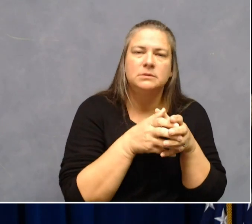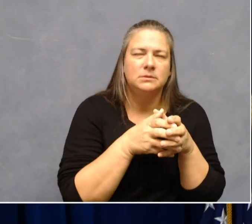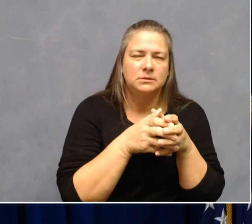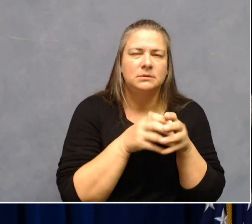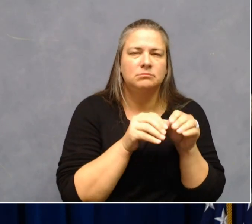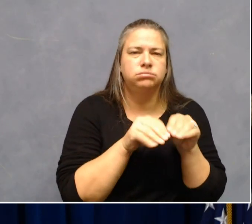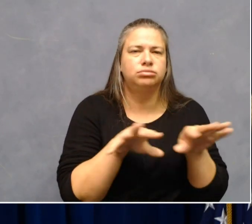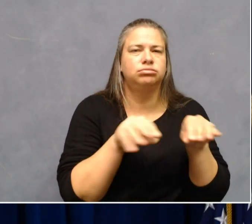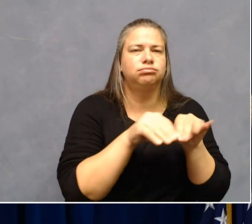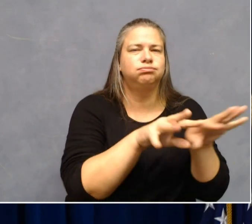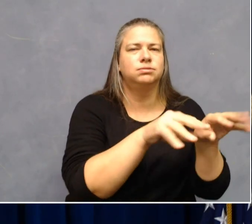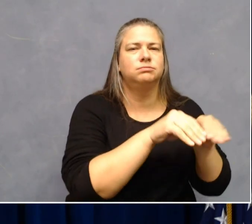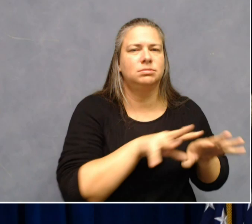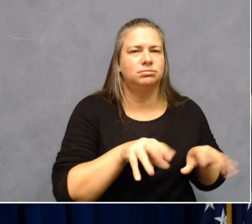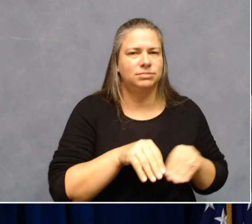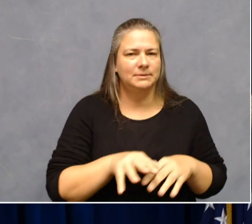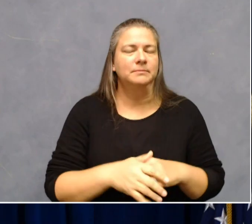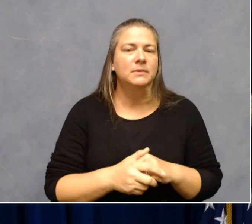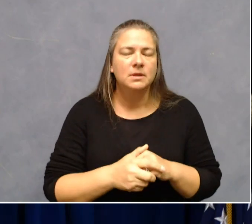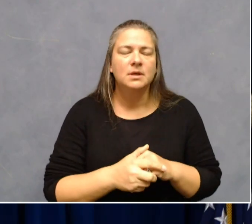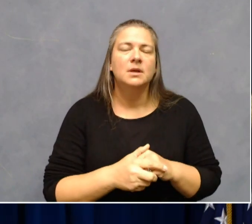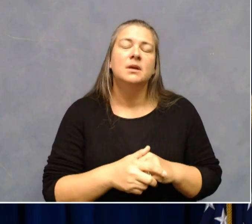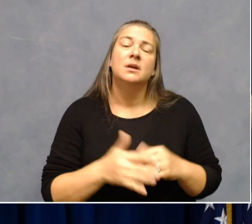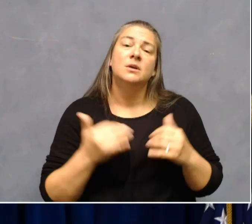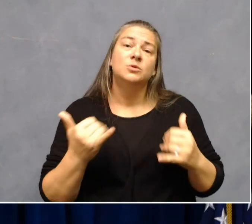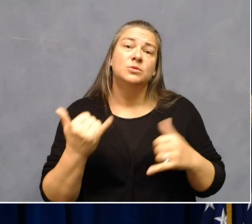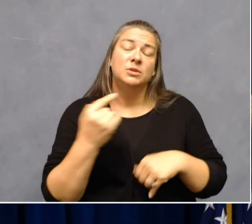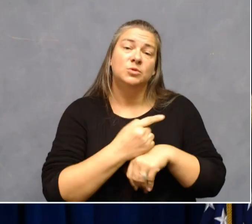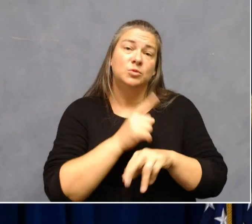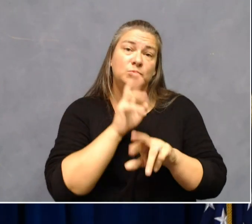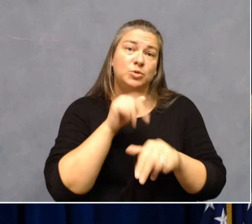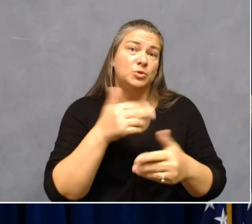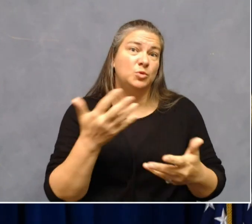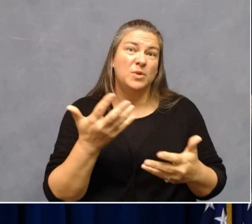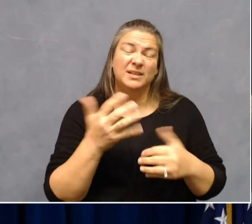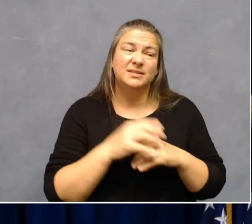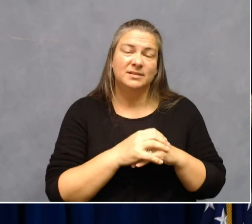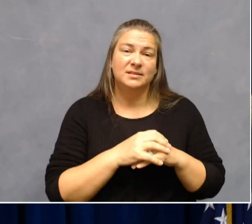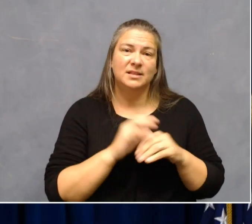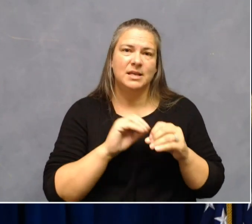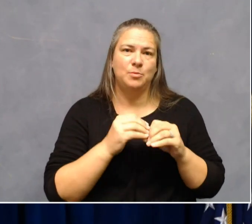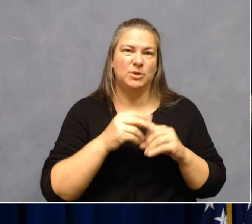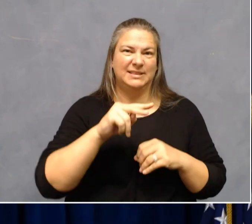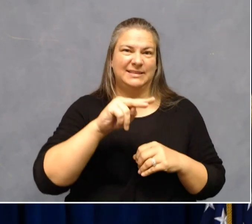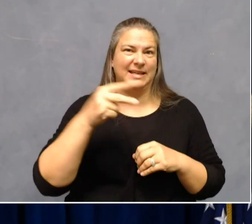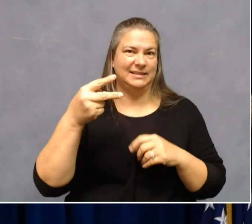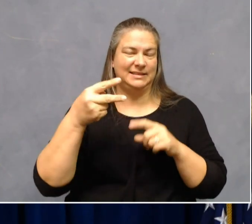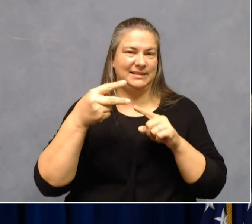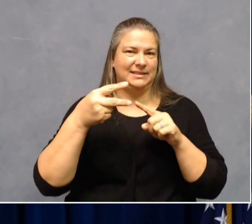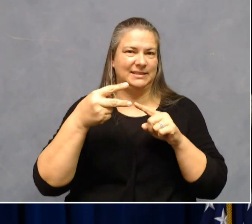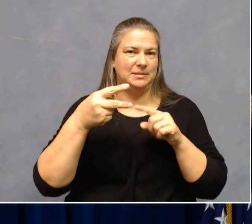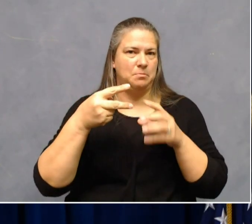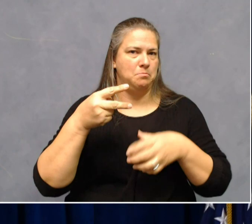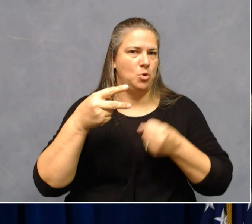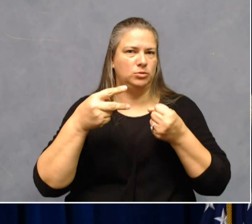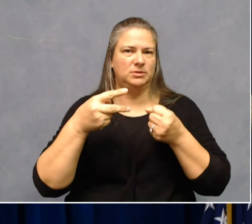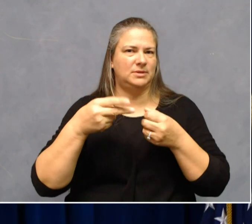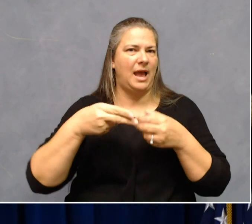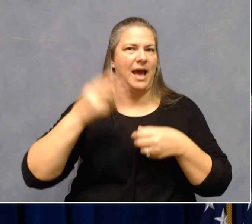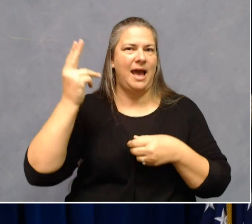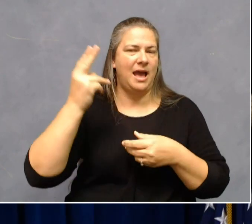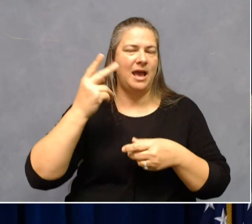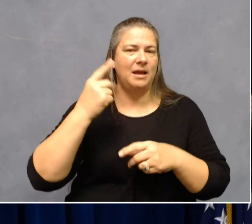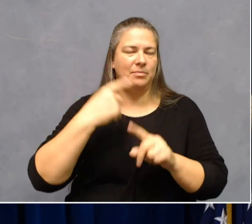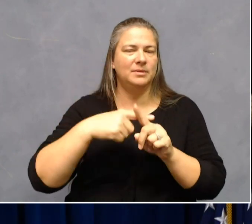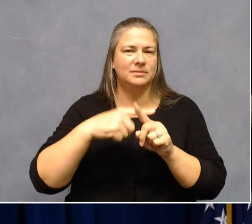And today, we're reporting the second highest number that we've ever had of new positive COVID